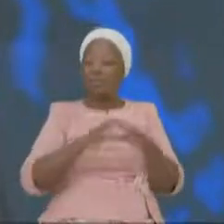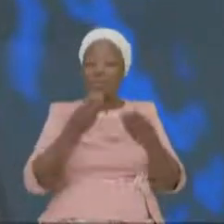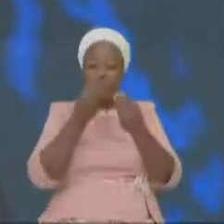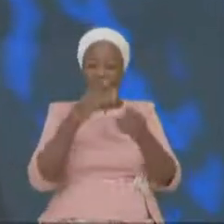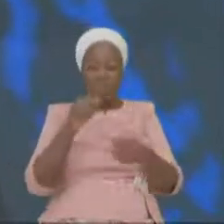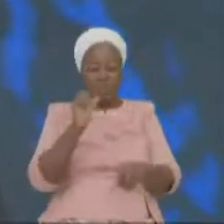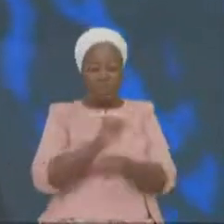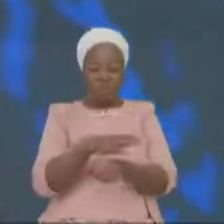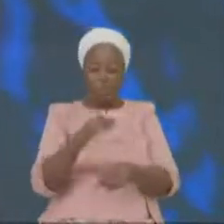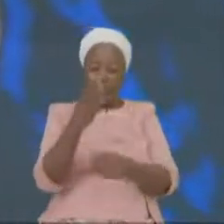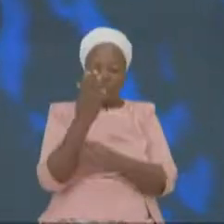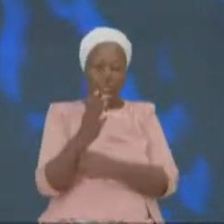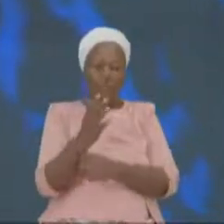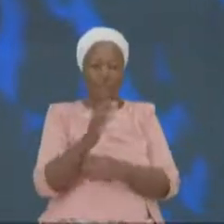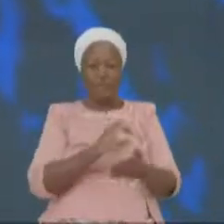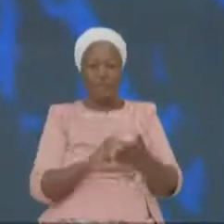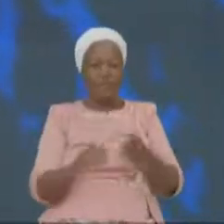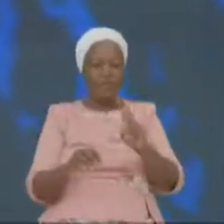in